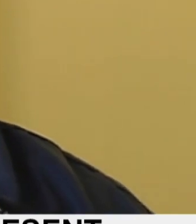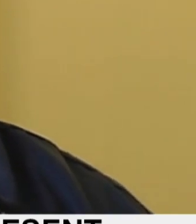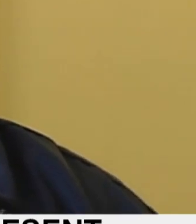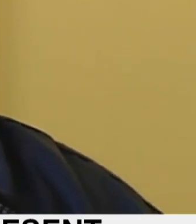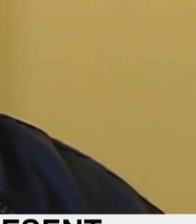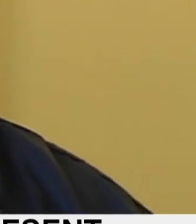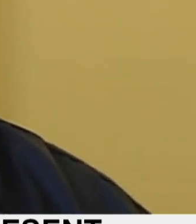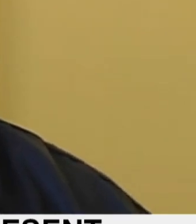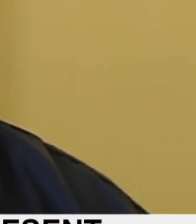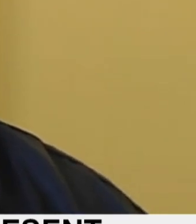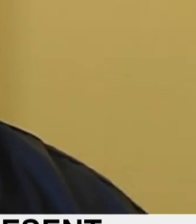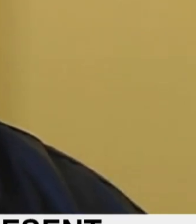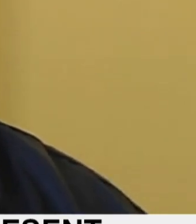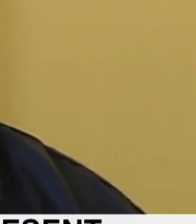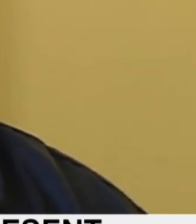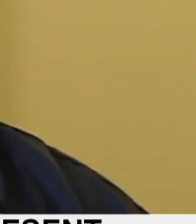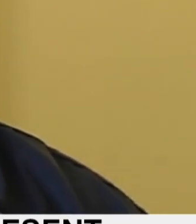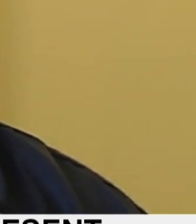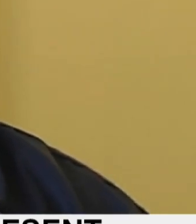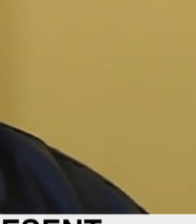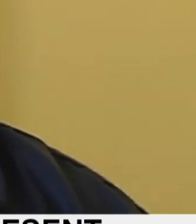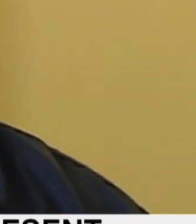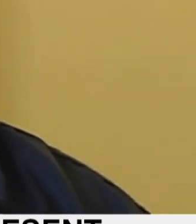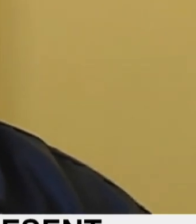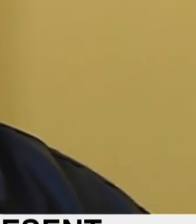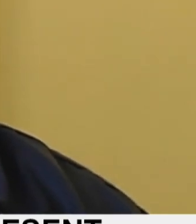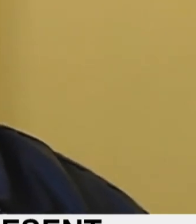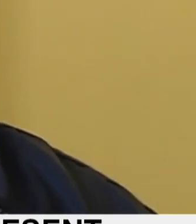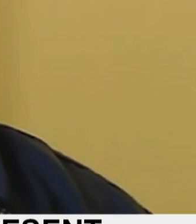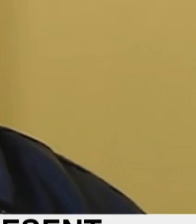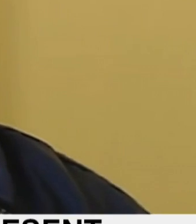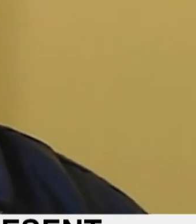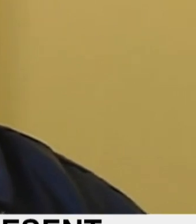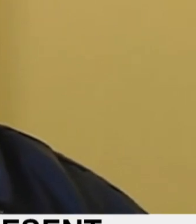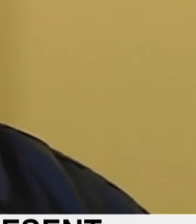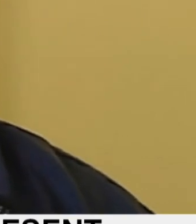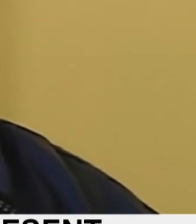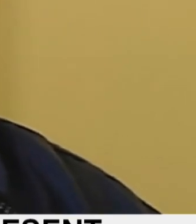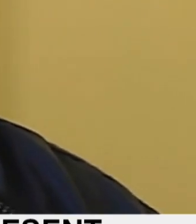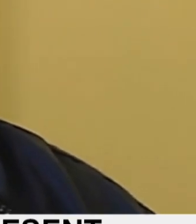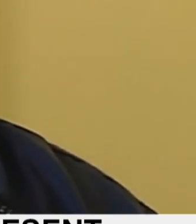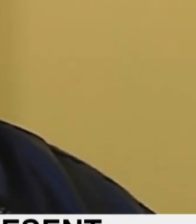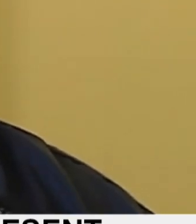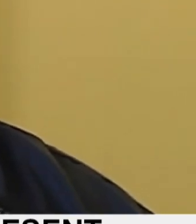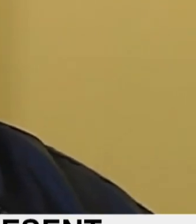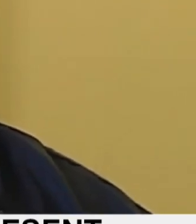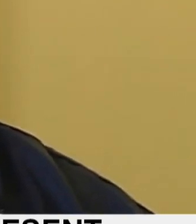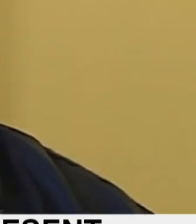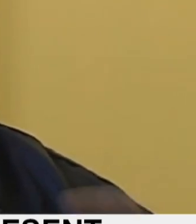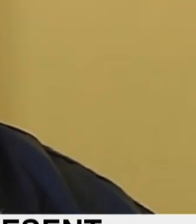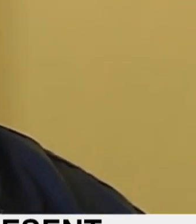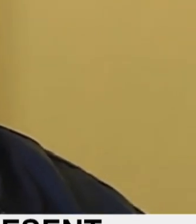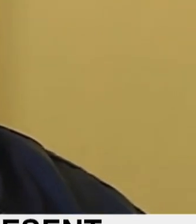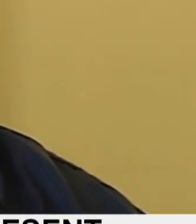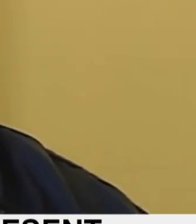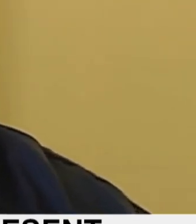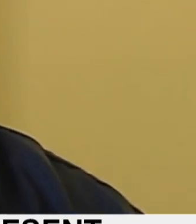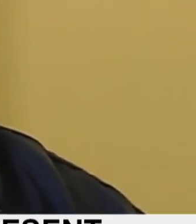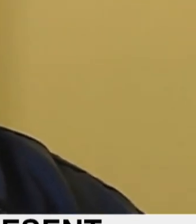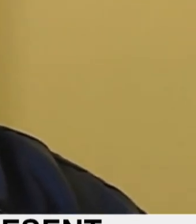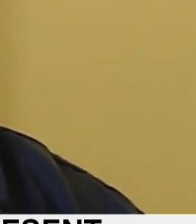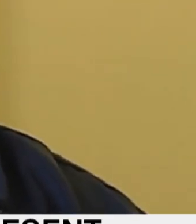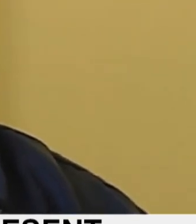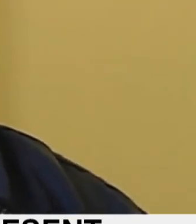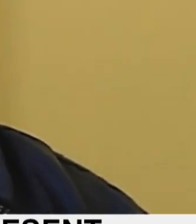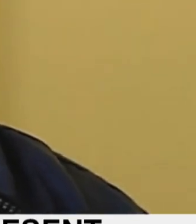robotics group, one of the learners was supposed to go to, or he went to Uruguay. The other learner that's also a student, because I get